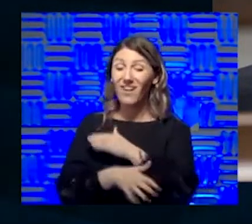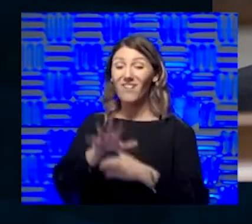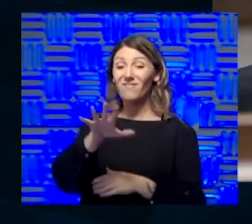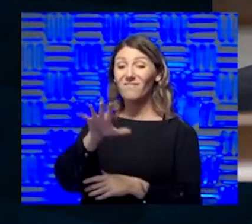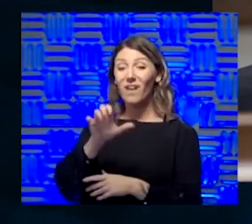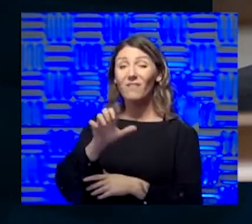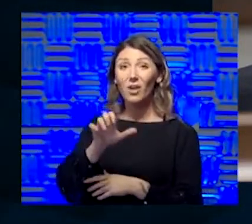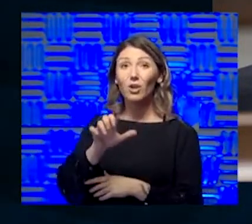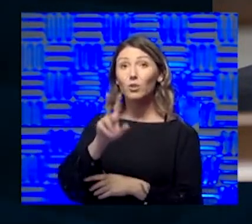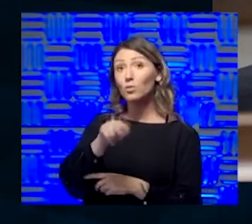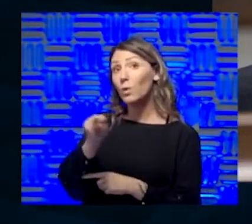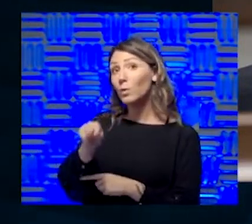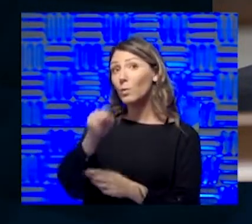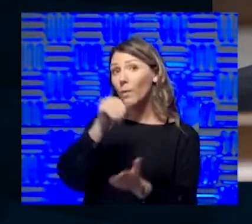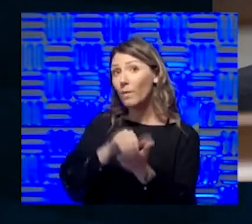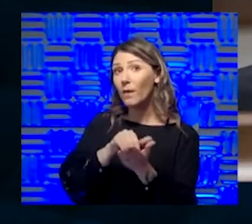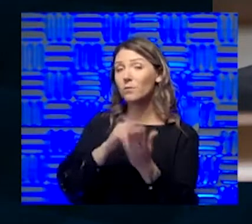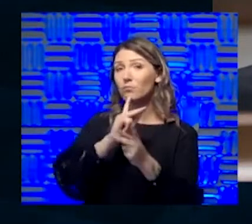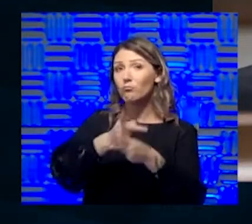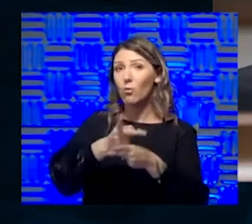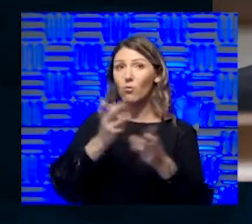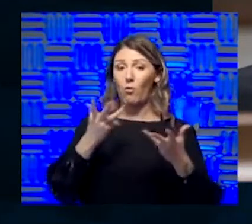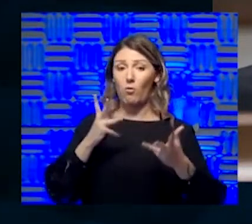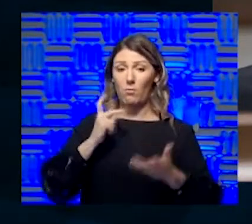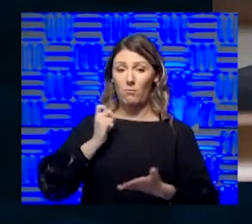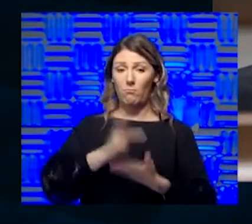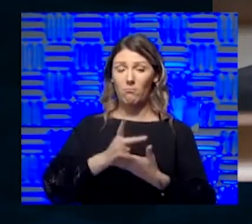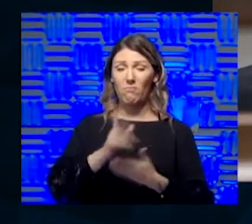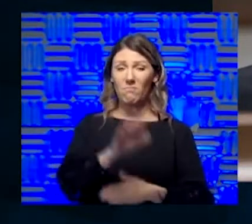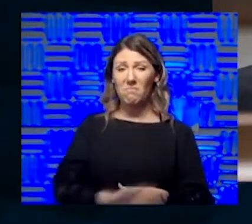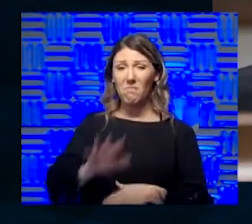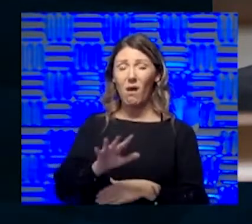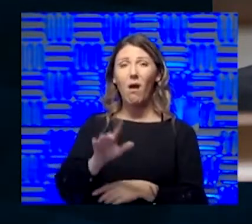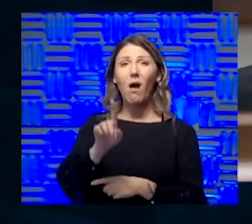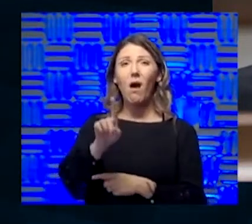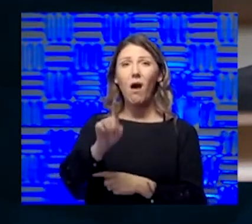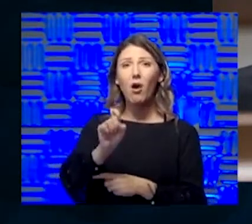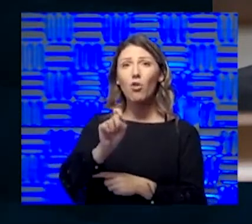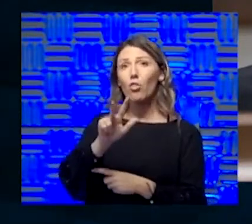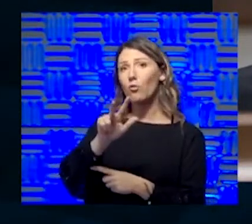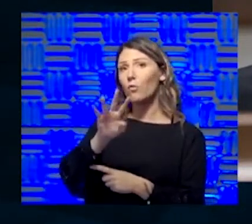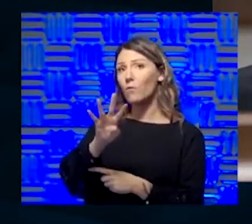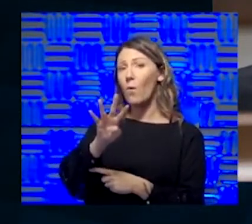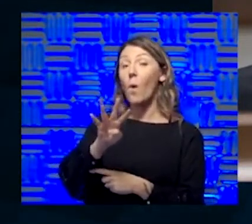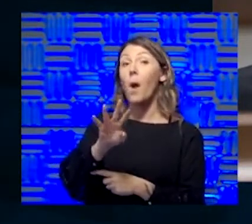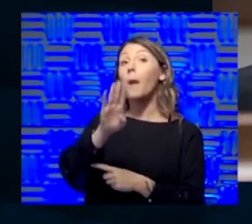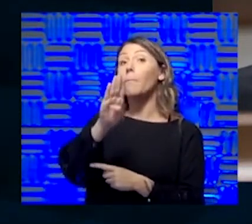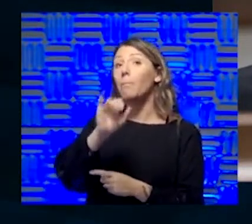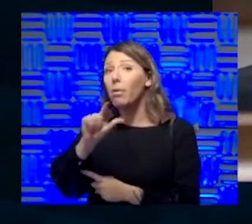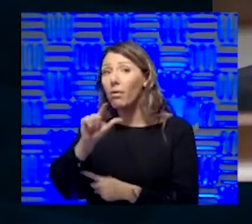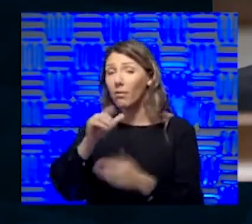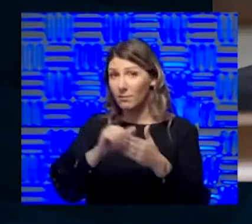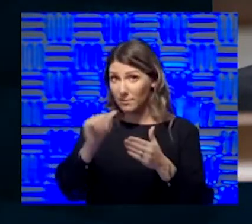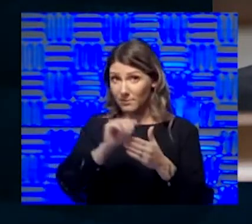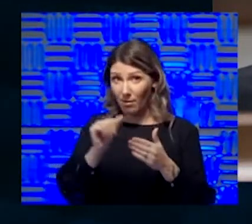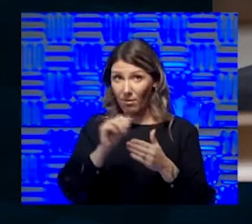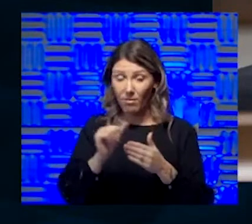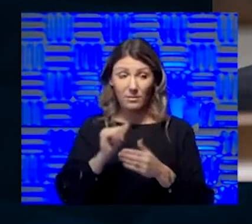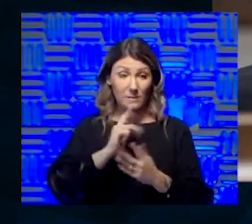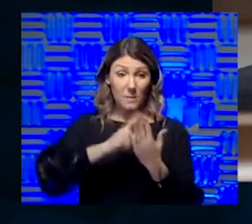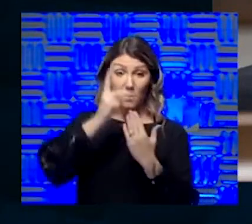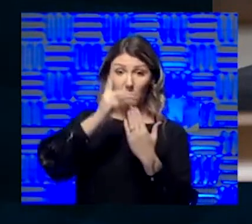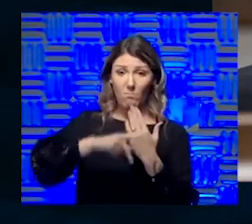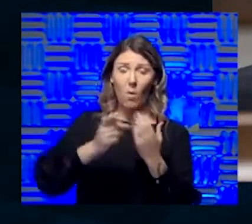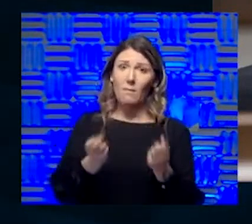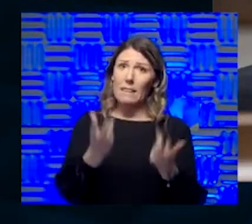522,000 loans have been approved for about $134 billion, a program that has received lots of attention in